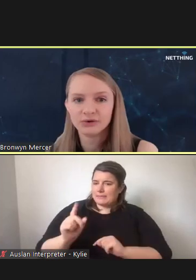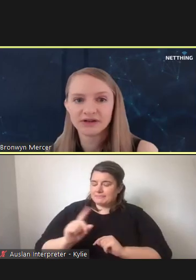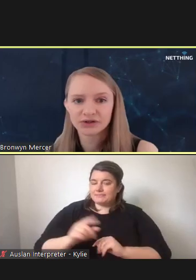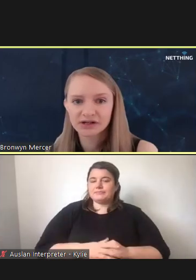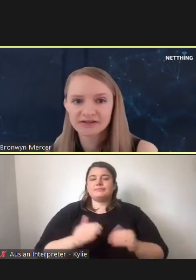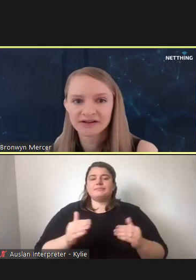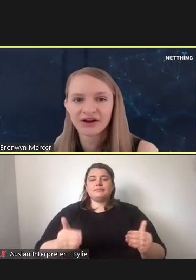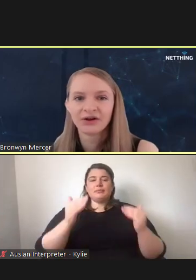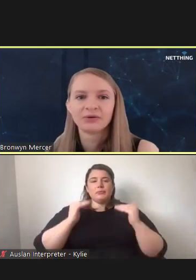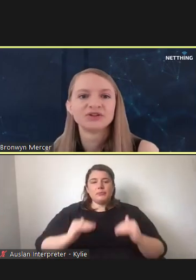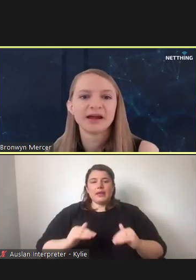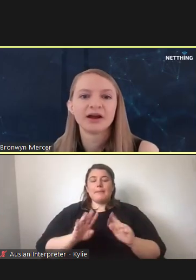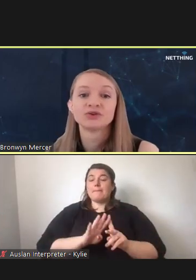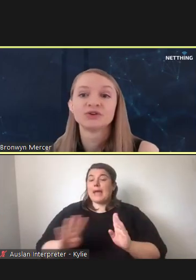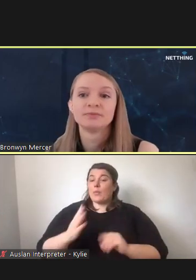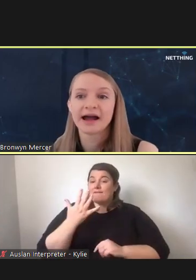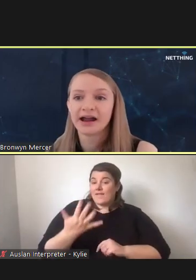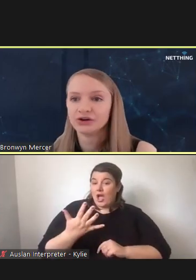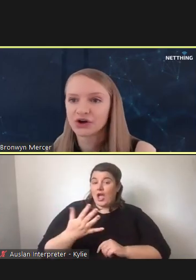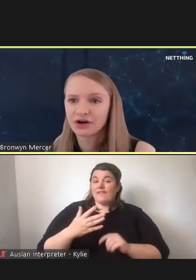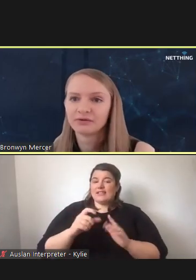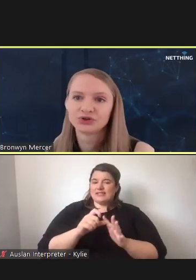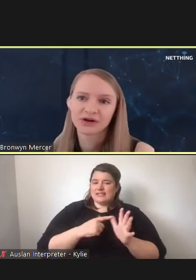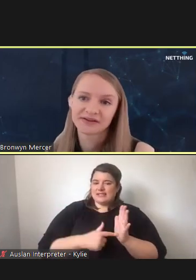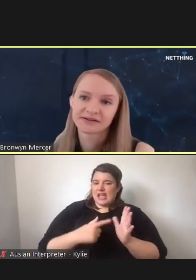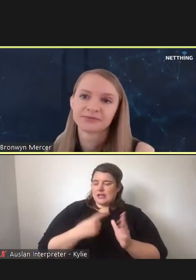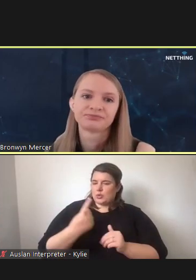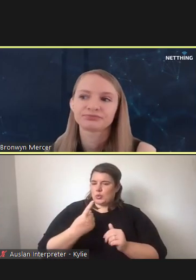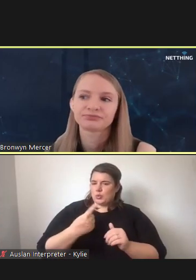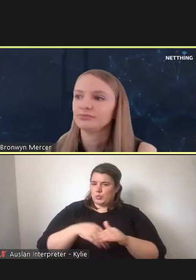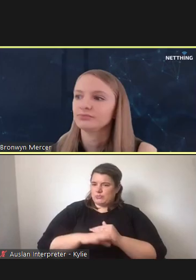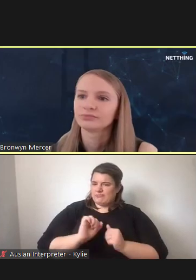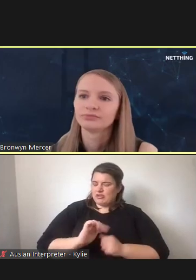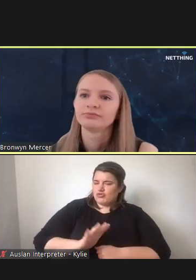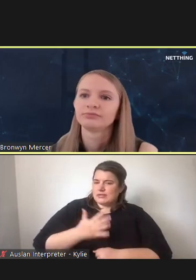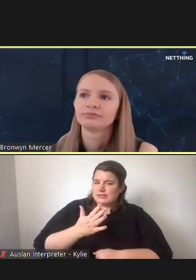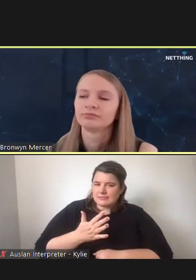in Whose Interests, which is being hosted by Erin Turner from Choice.